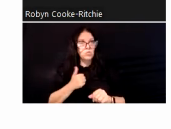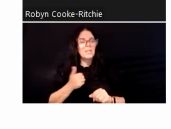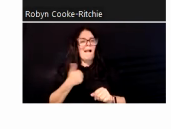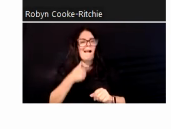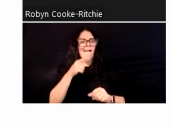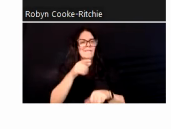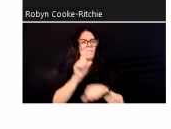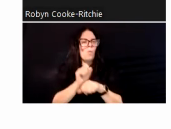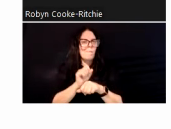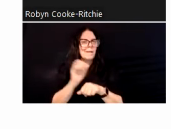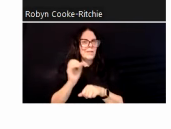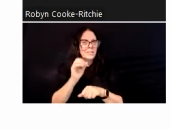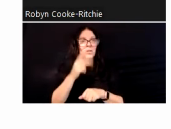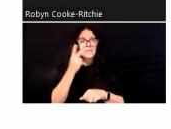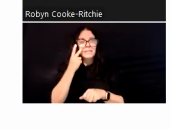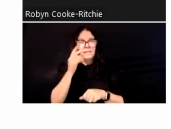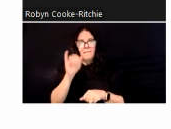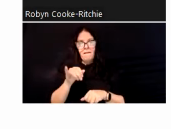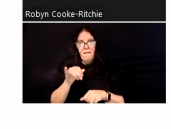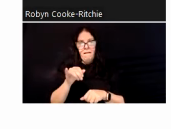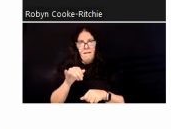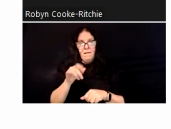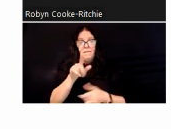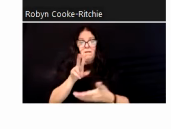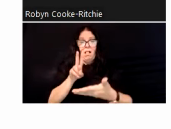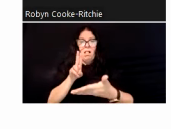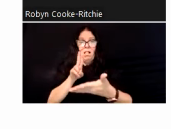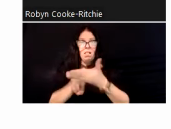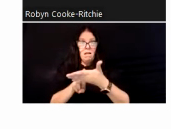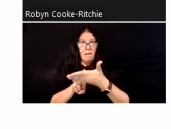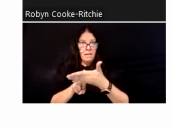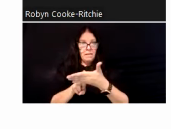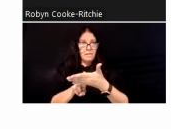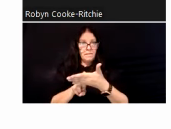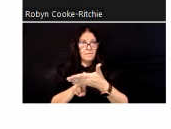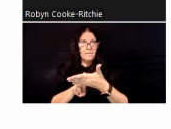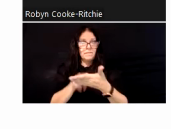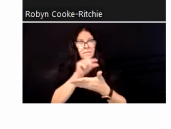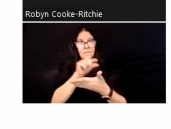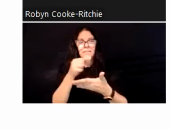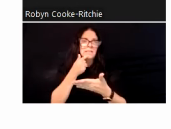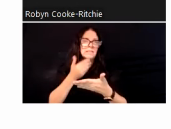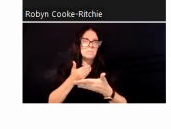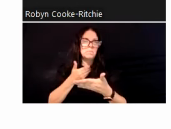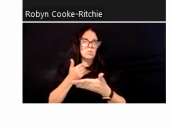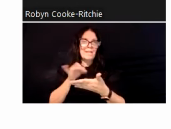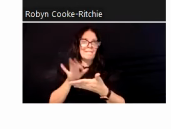You'll notice at the top left, if you happen to log into this site, that it says Ministry of Colleges and Universities.